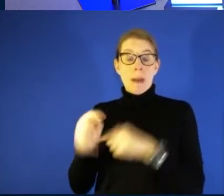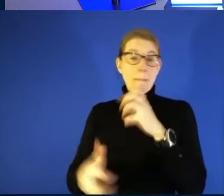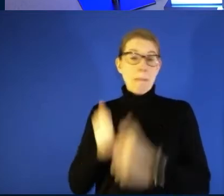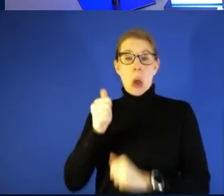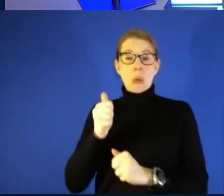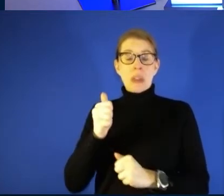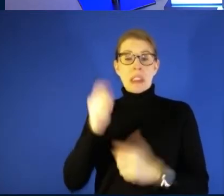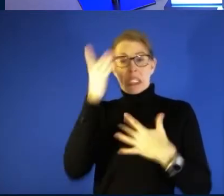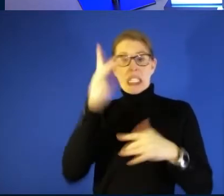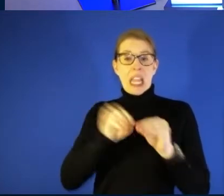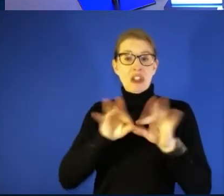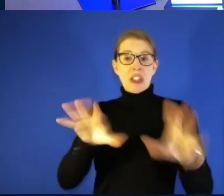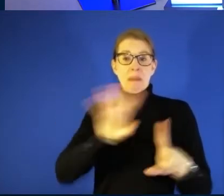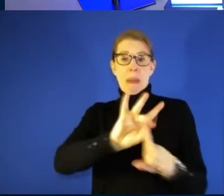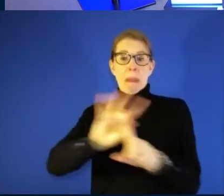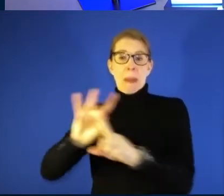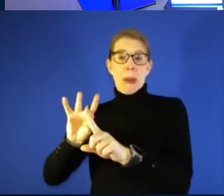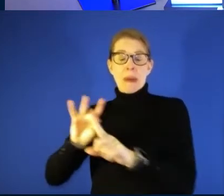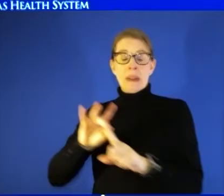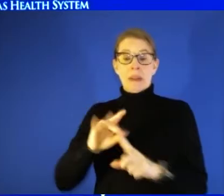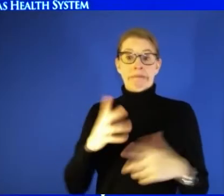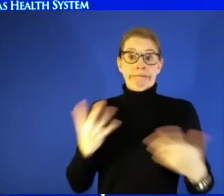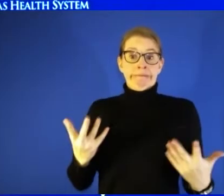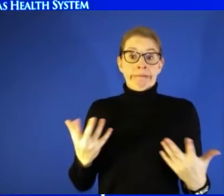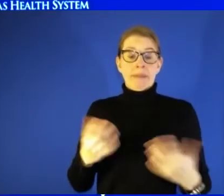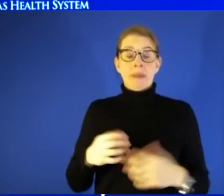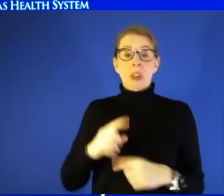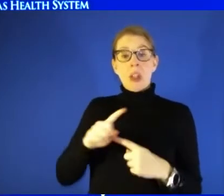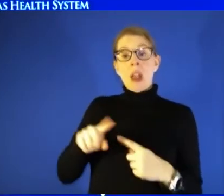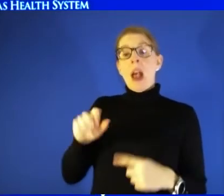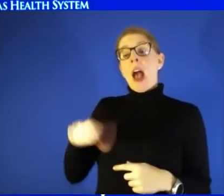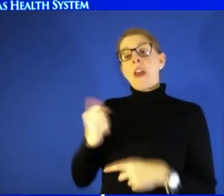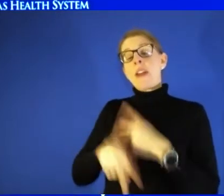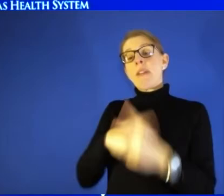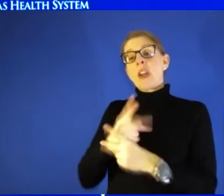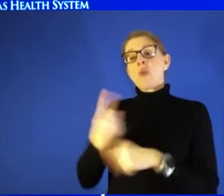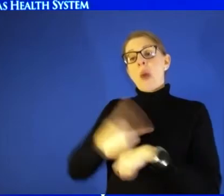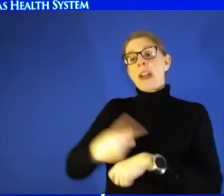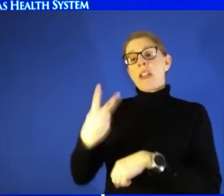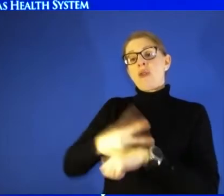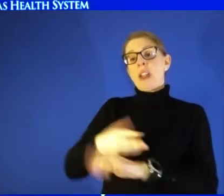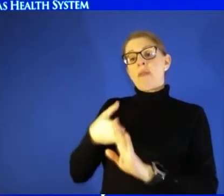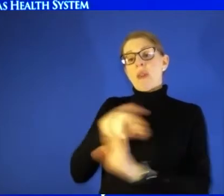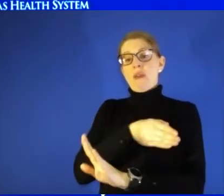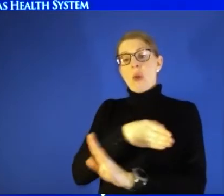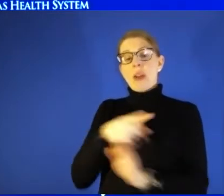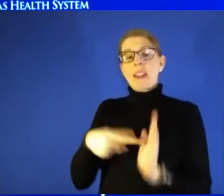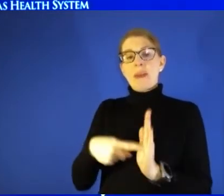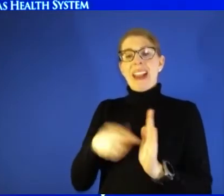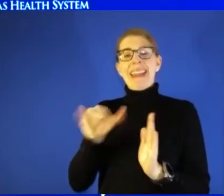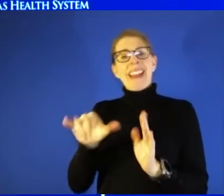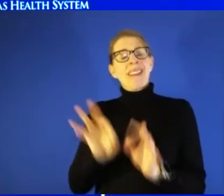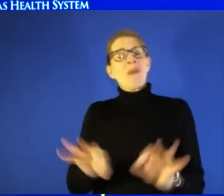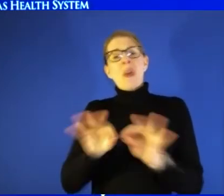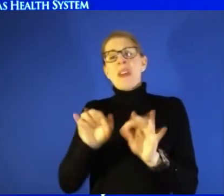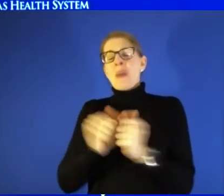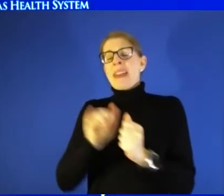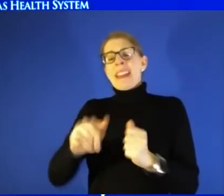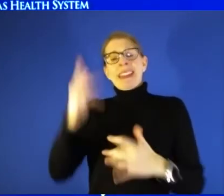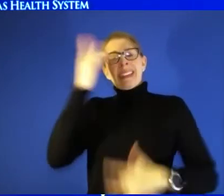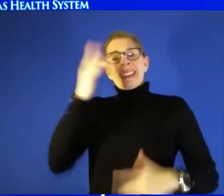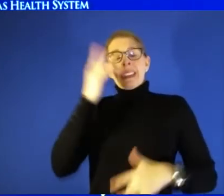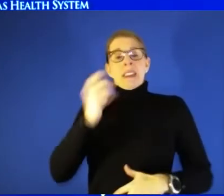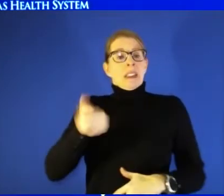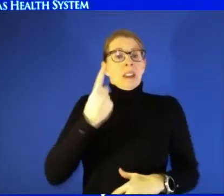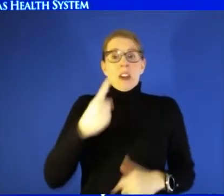Again, just like the other variants we know, it's probably 1 to 2 days prior to any symptoms. And that's the big thing with this disease, unlike the first SARS